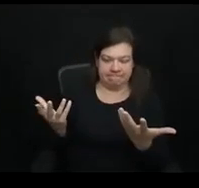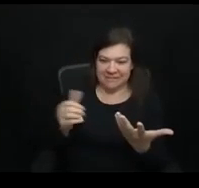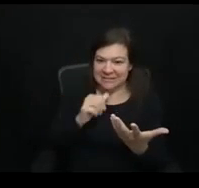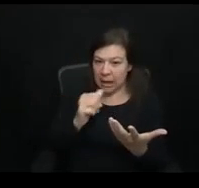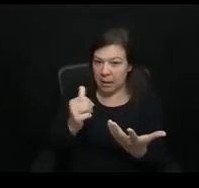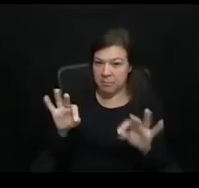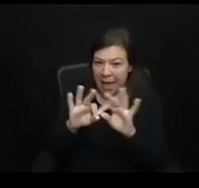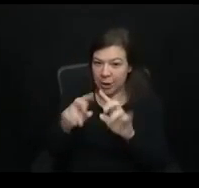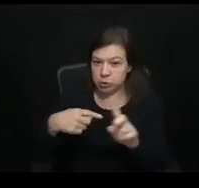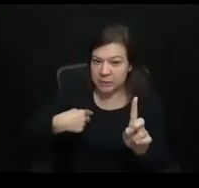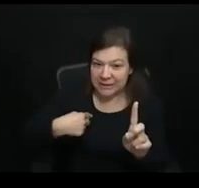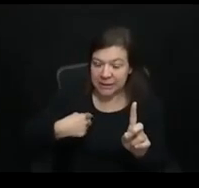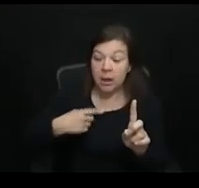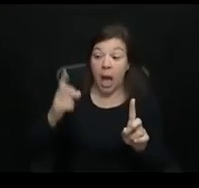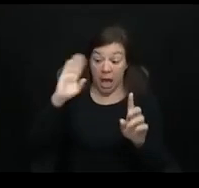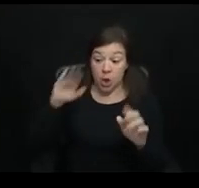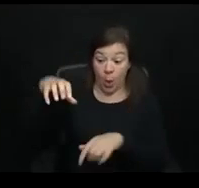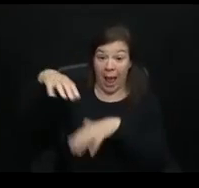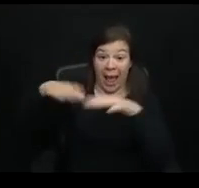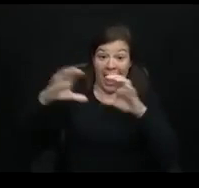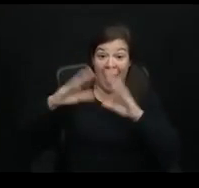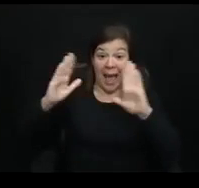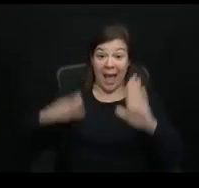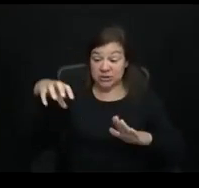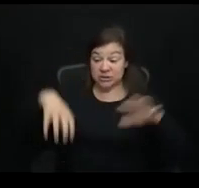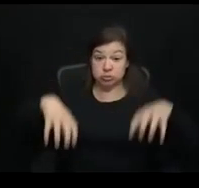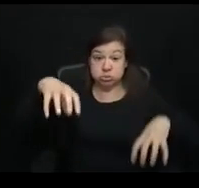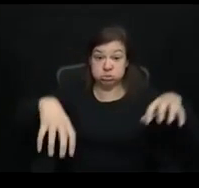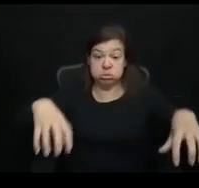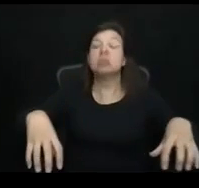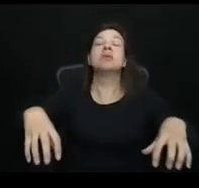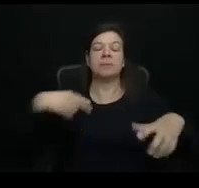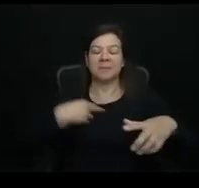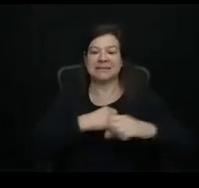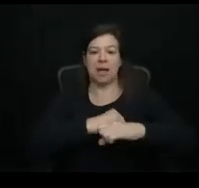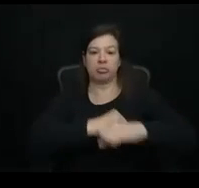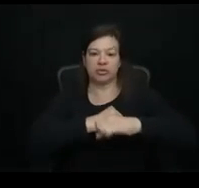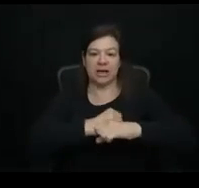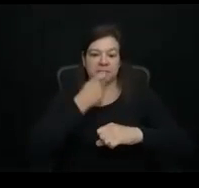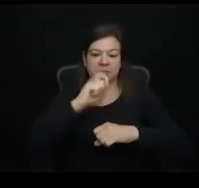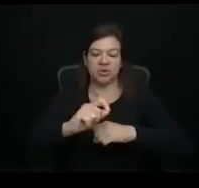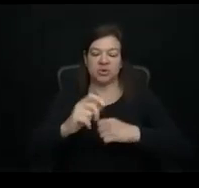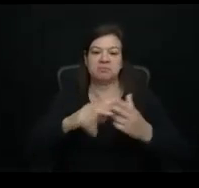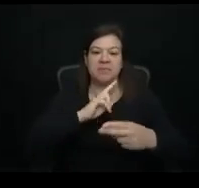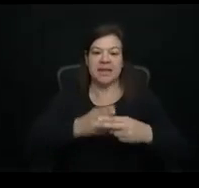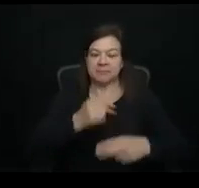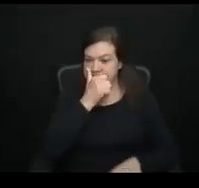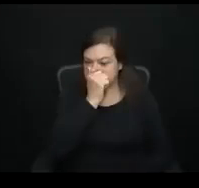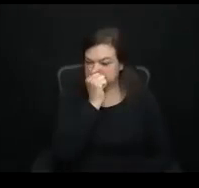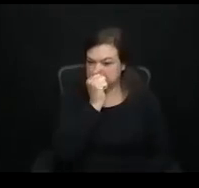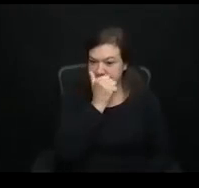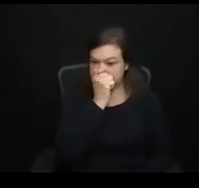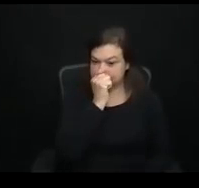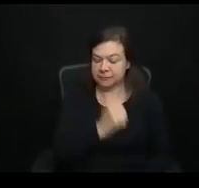just the fact that those houses are there that I have to concentrate on to keep the fire from getting to those areas. So I just found out